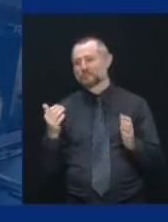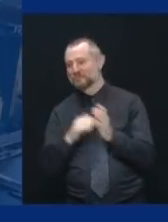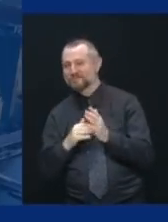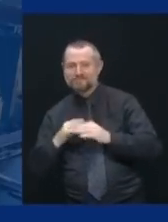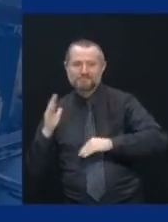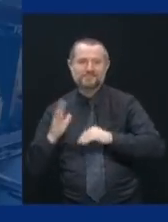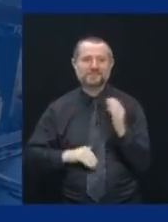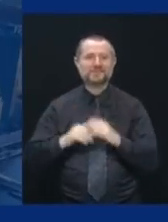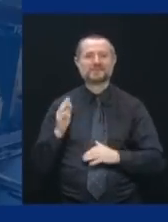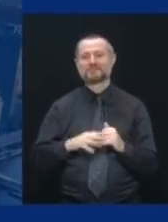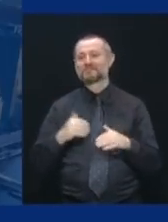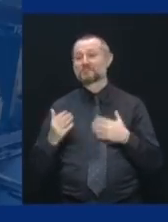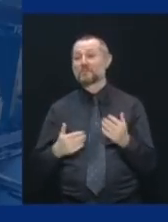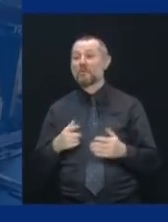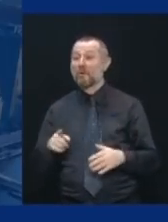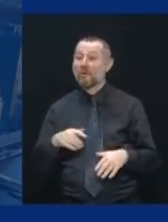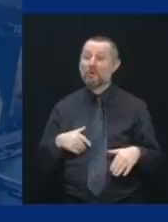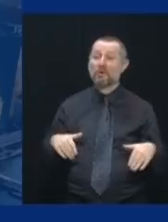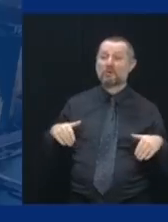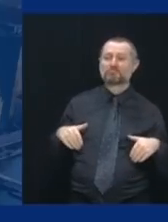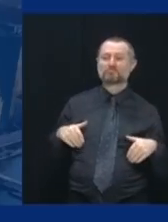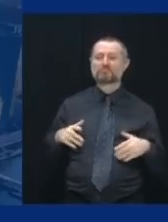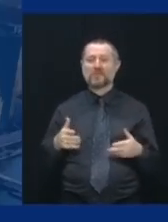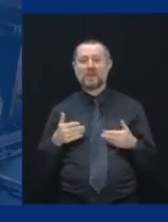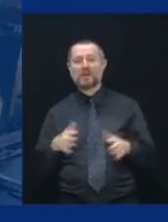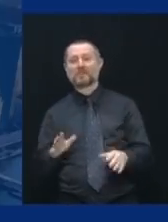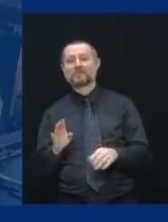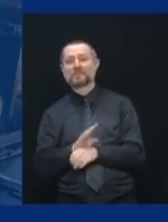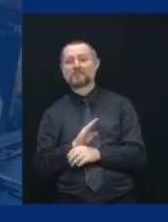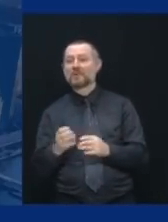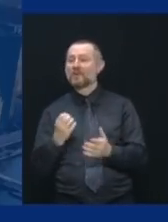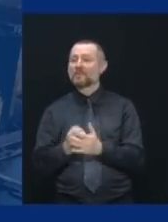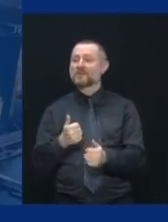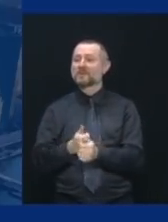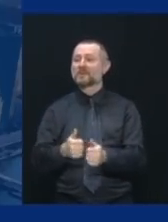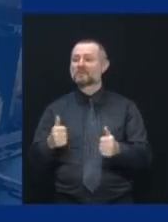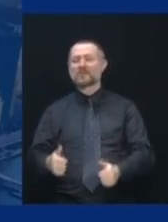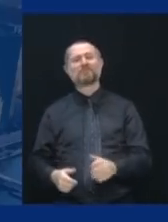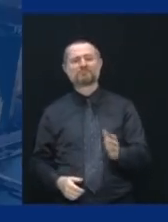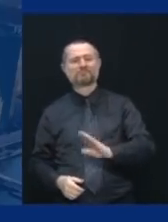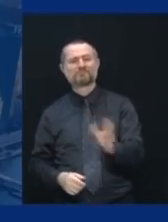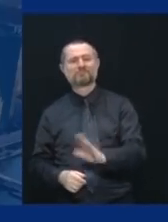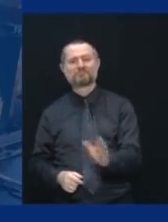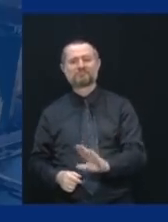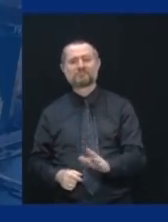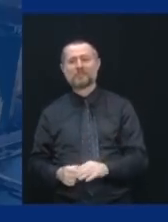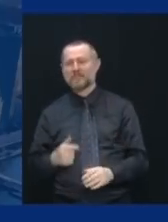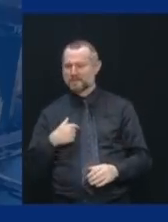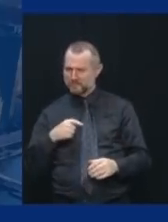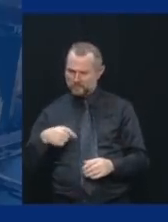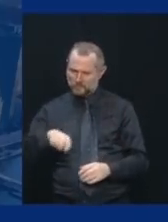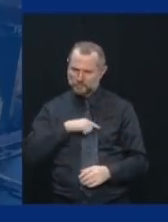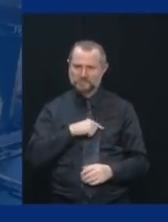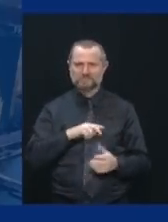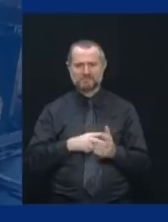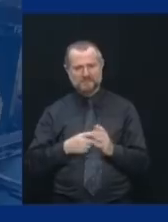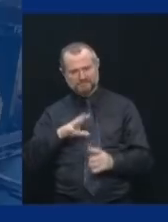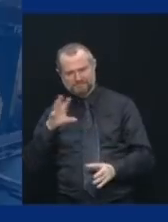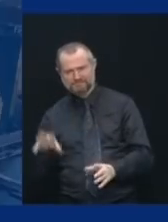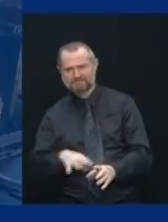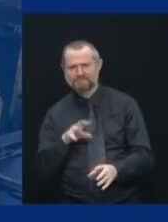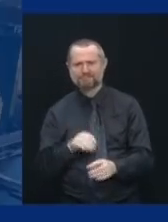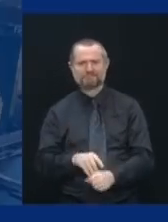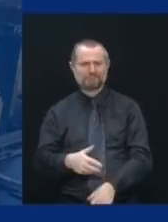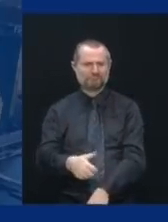not a passive time in life. This is a time where our actions will